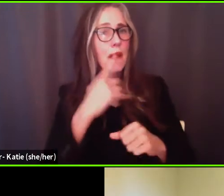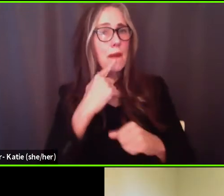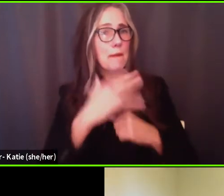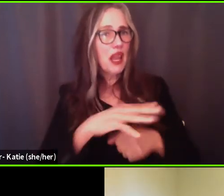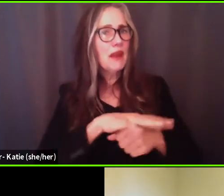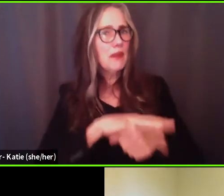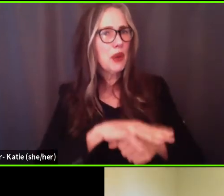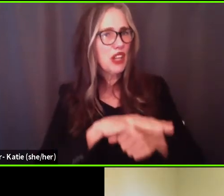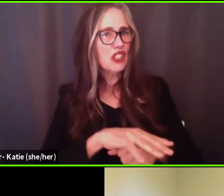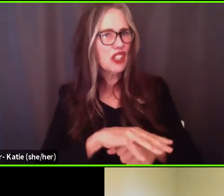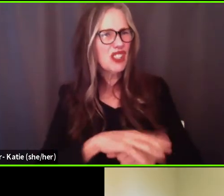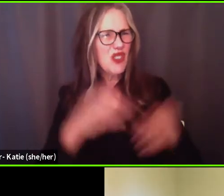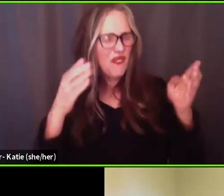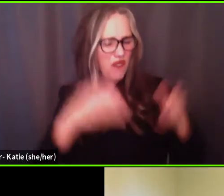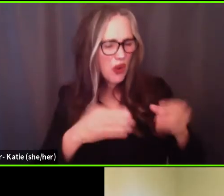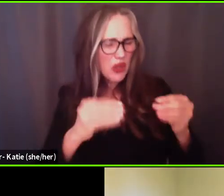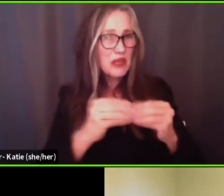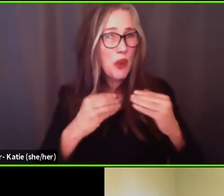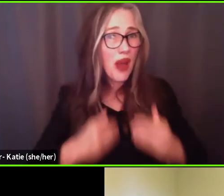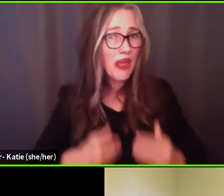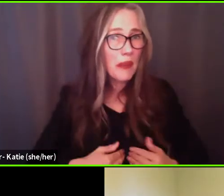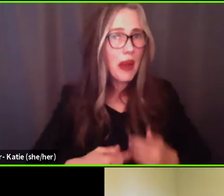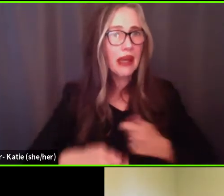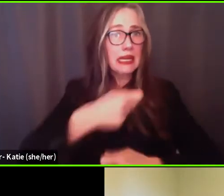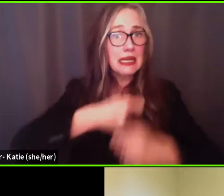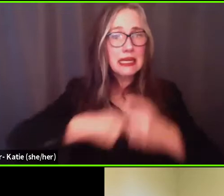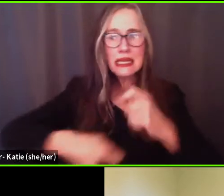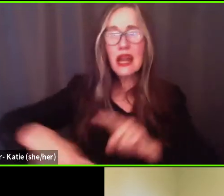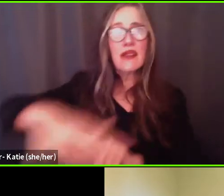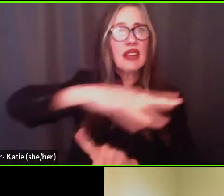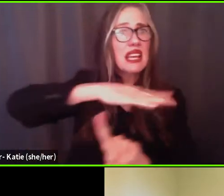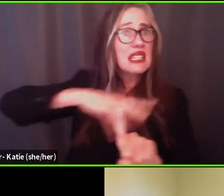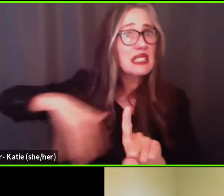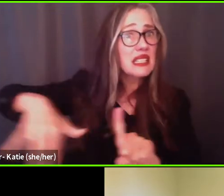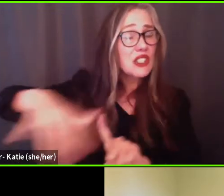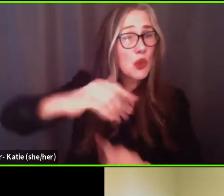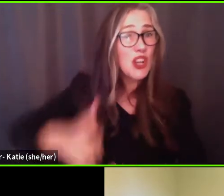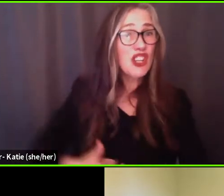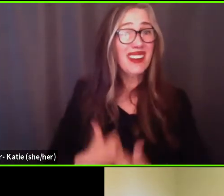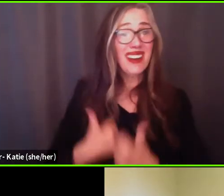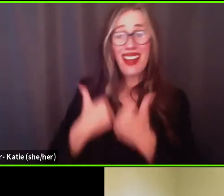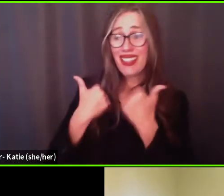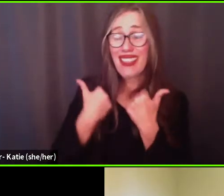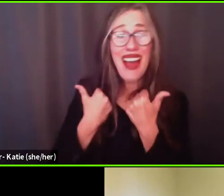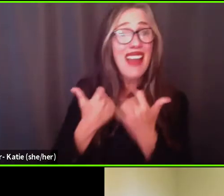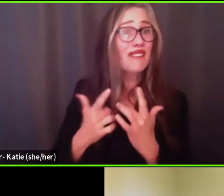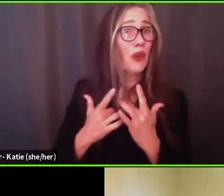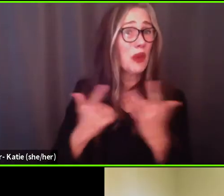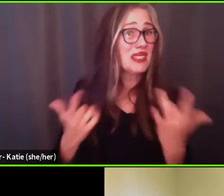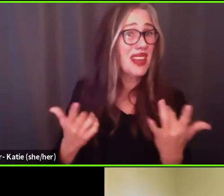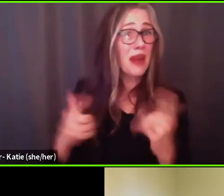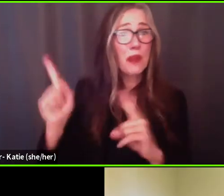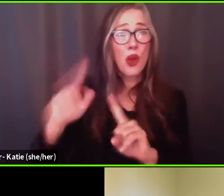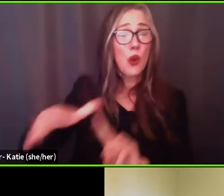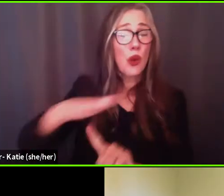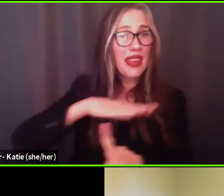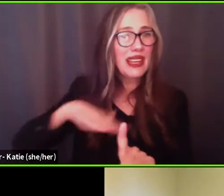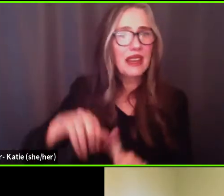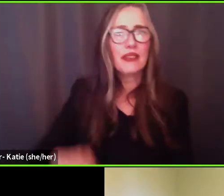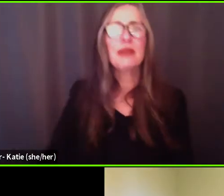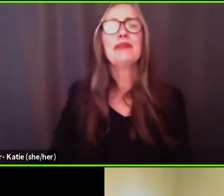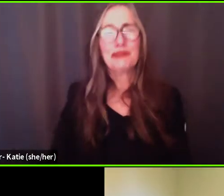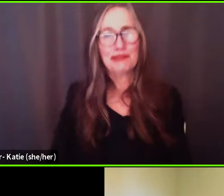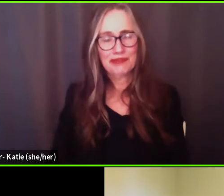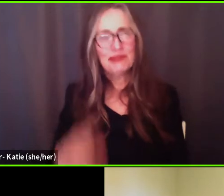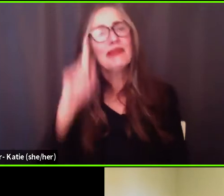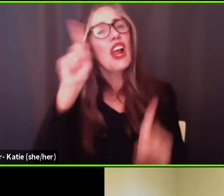raising i would say in addition to it being an attribution error it's also a strategy you know this is in many ways a deliberate strategy uh to